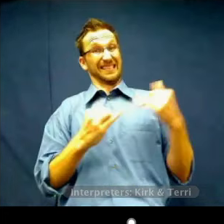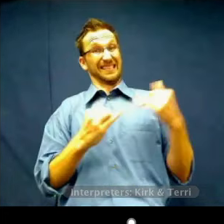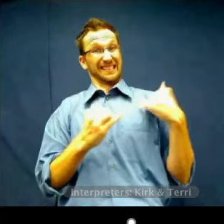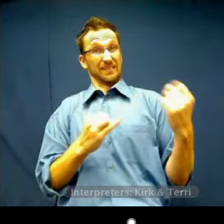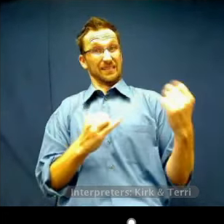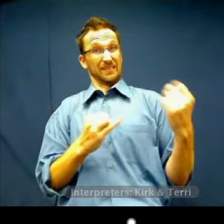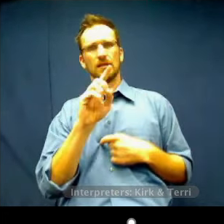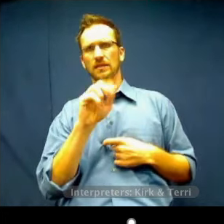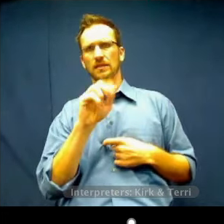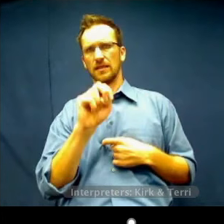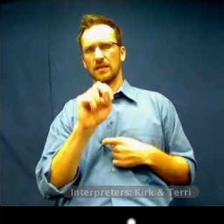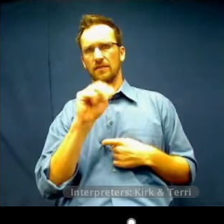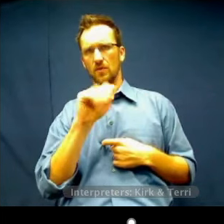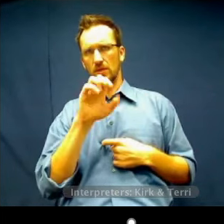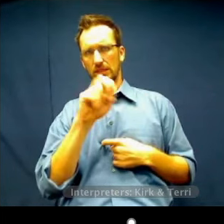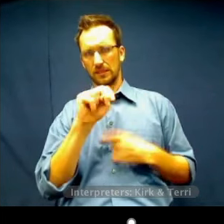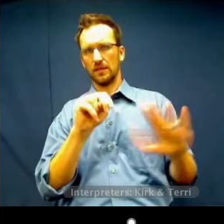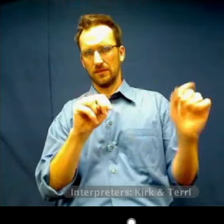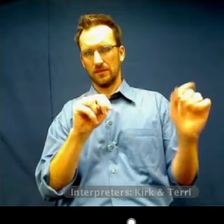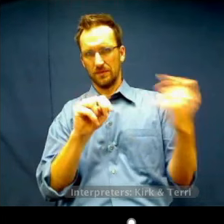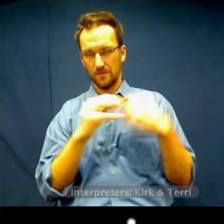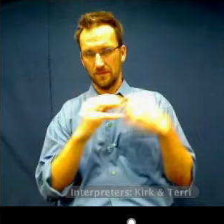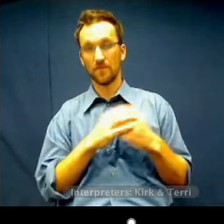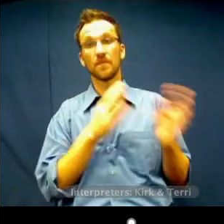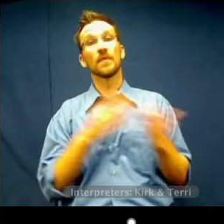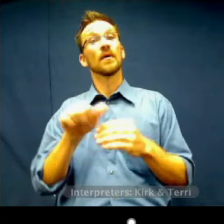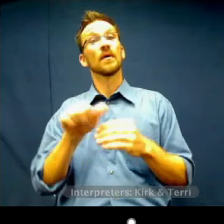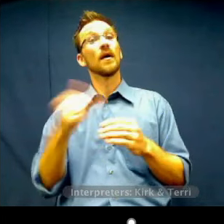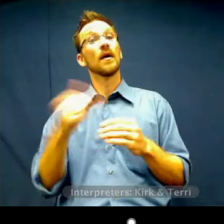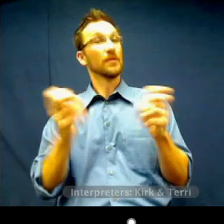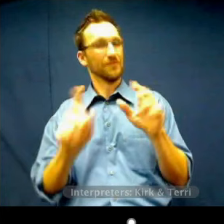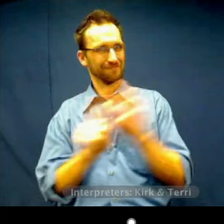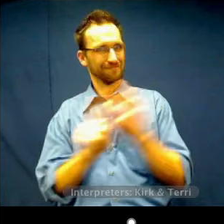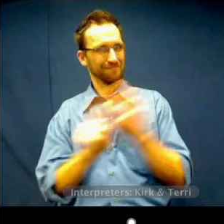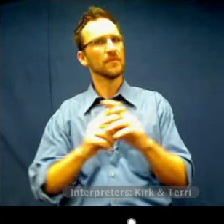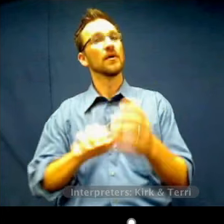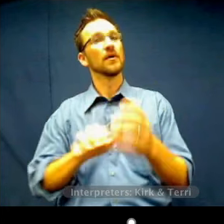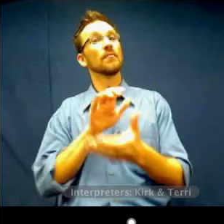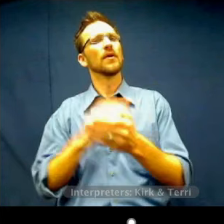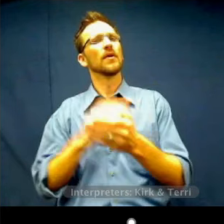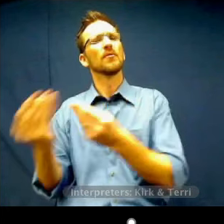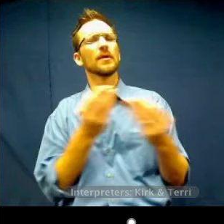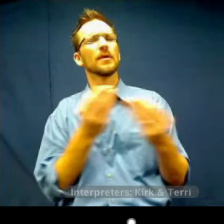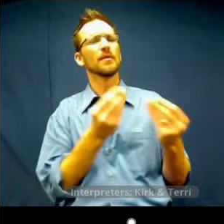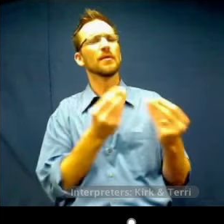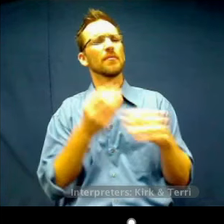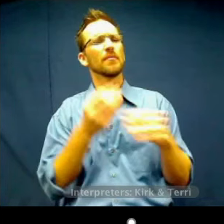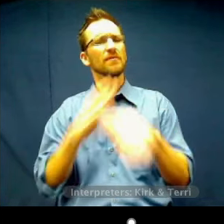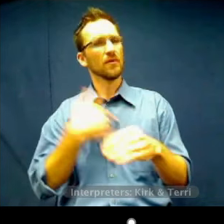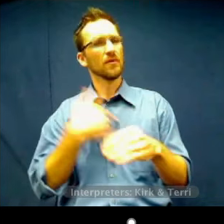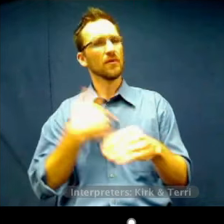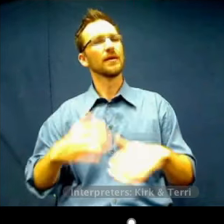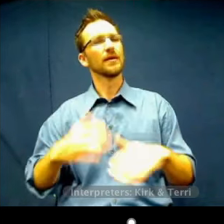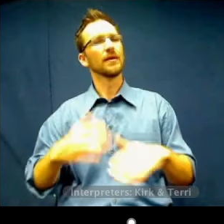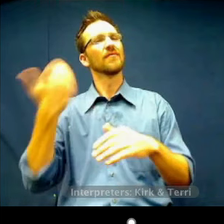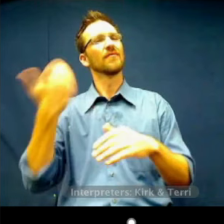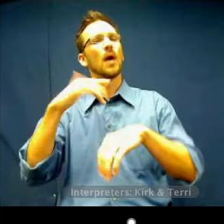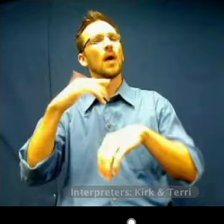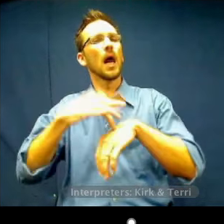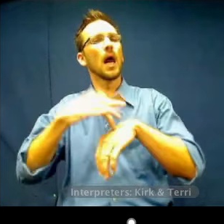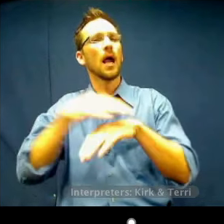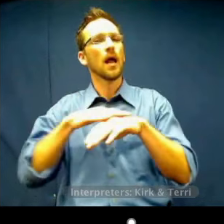Right. So another major issue is marital property. We've touched on it before. We've touched on the separation agreement, which is